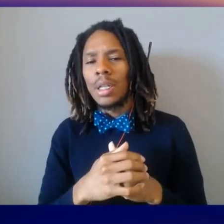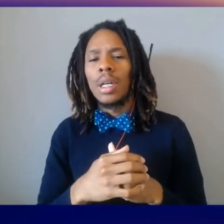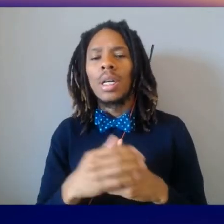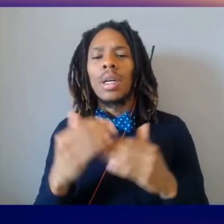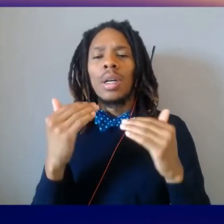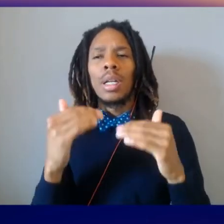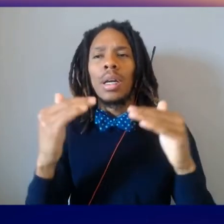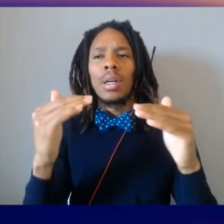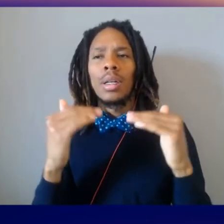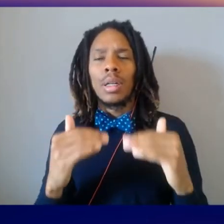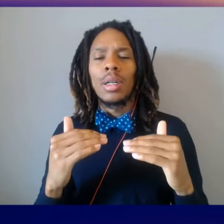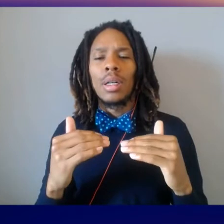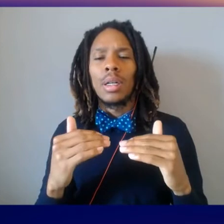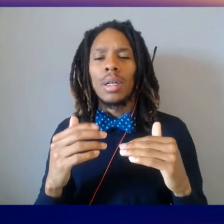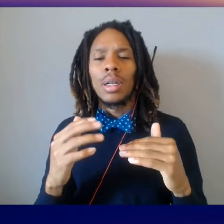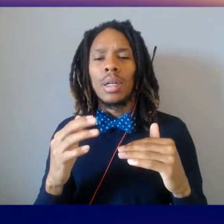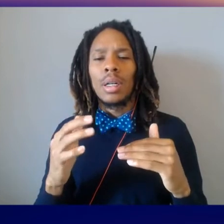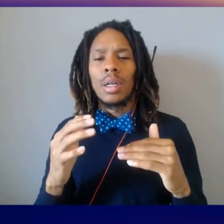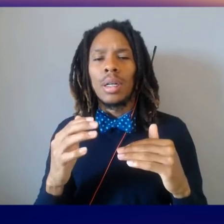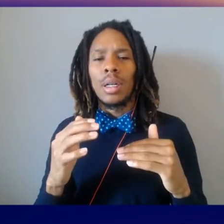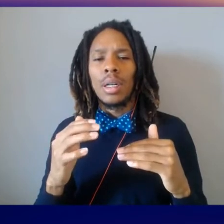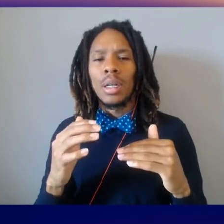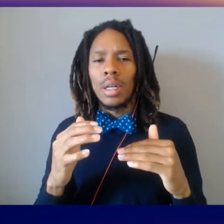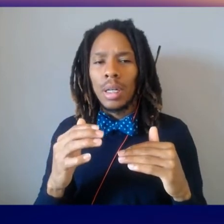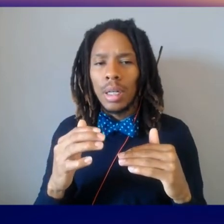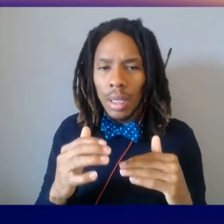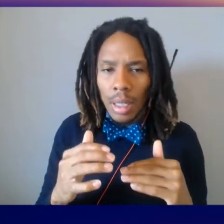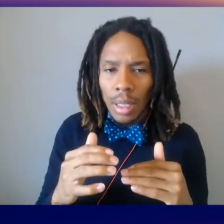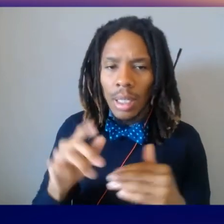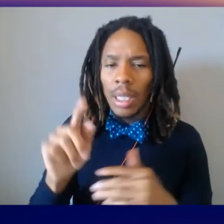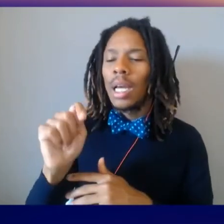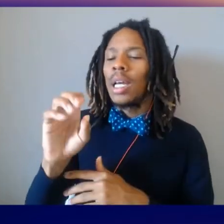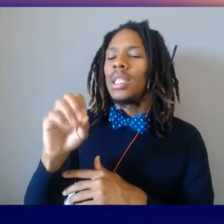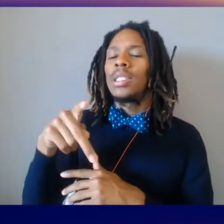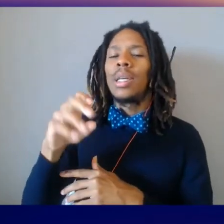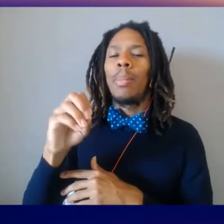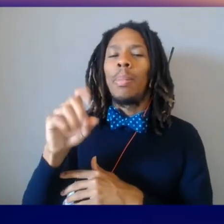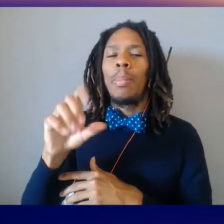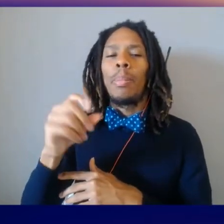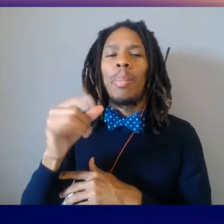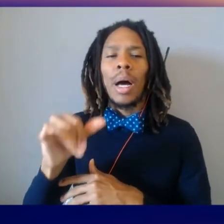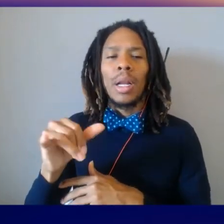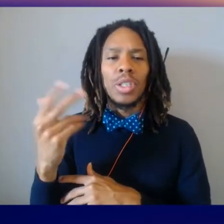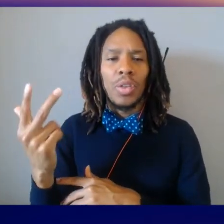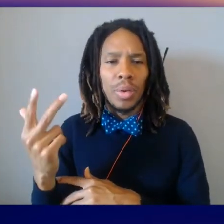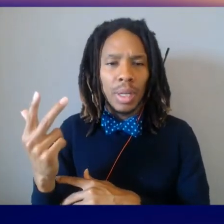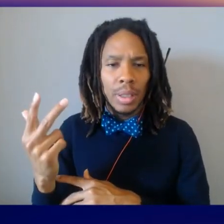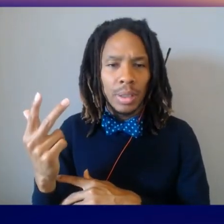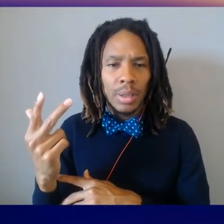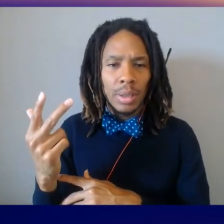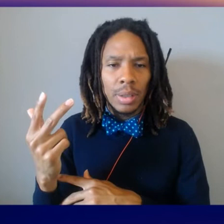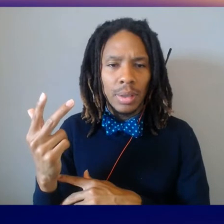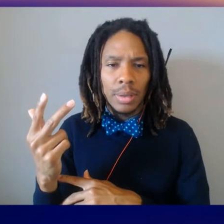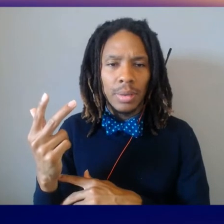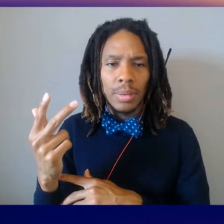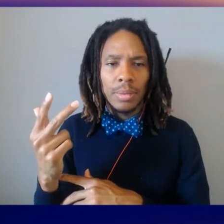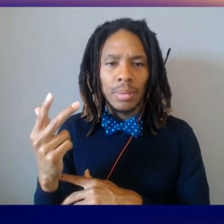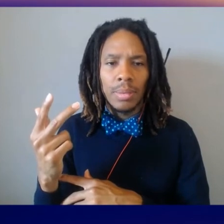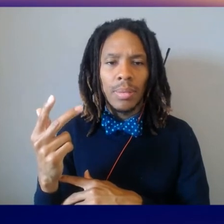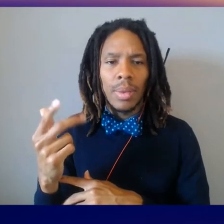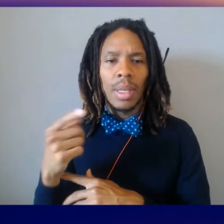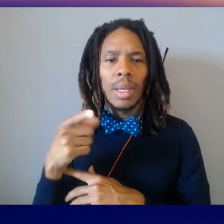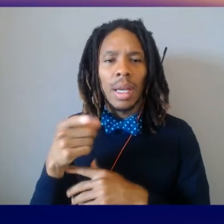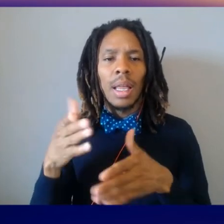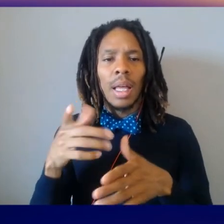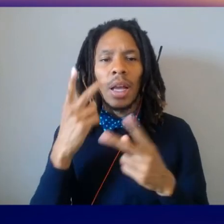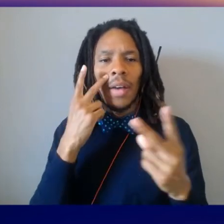into the topology tree. So this lets you visualize your